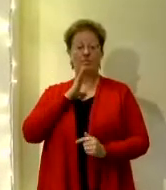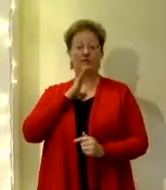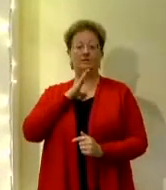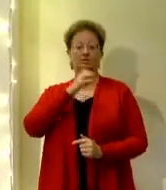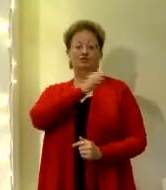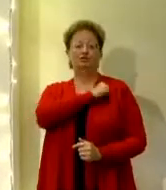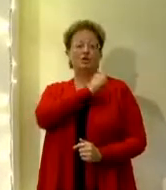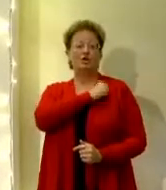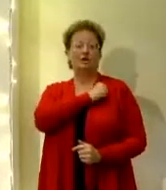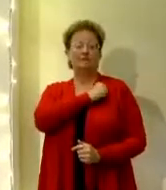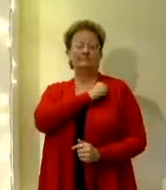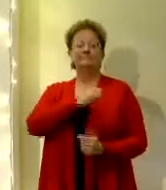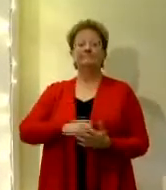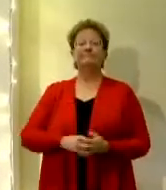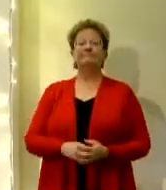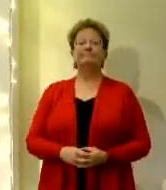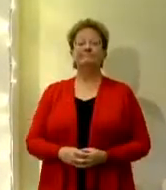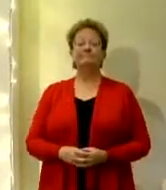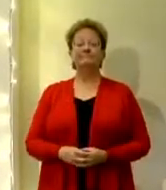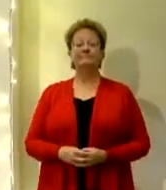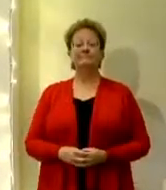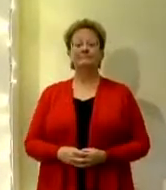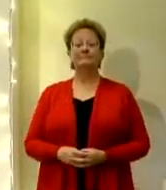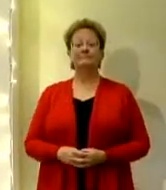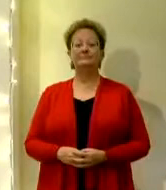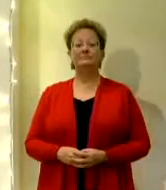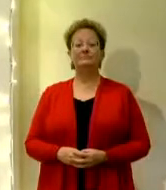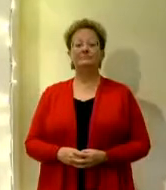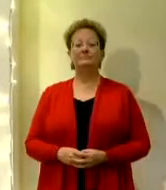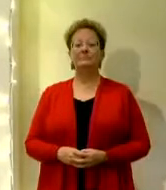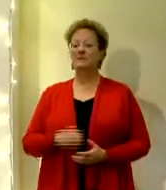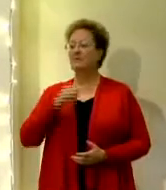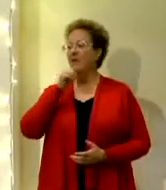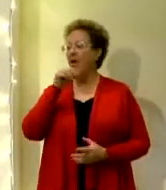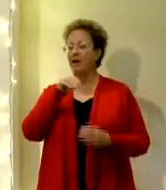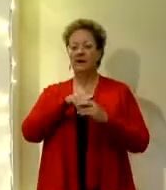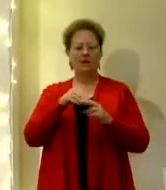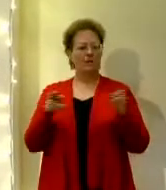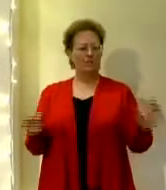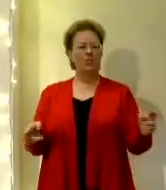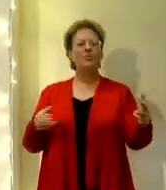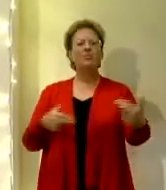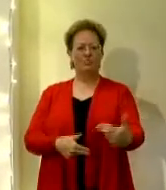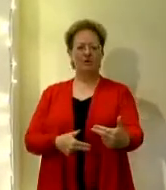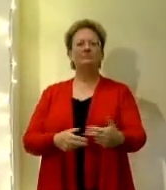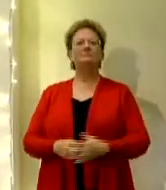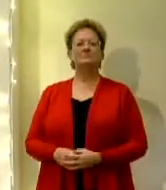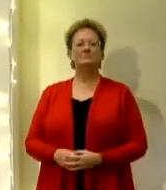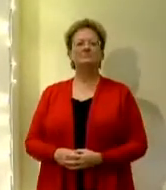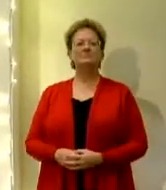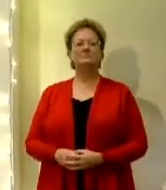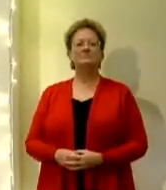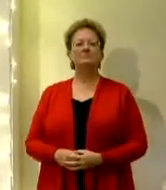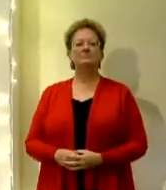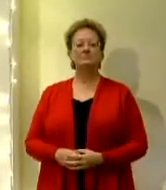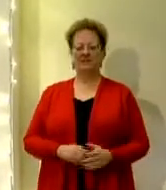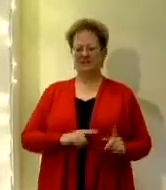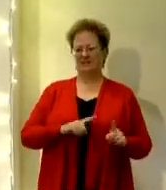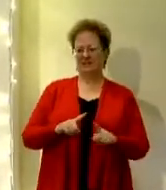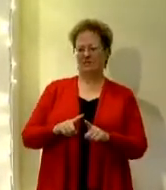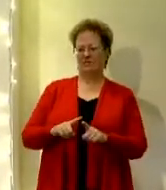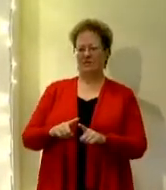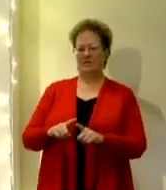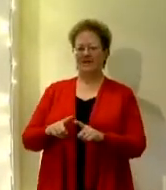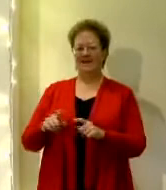stopped by the care facility she was in, went by her room. She wasn't there. And so we took a risk, and we went to kind of like a common room, like